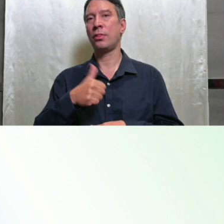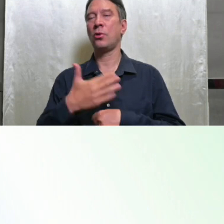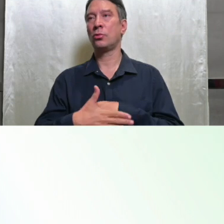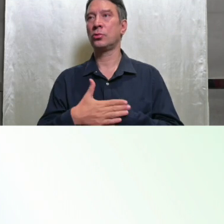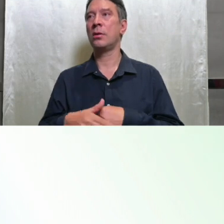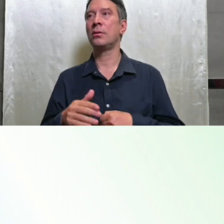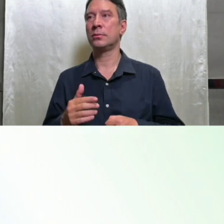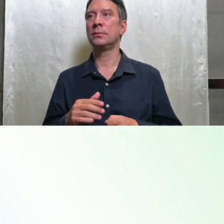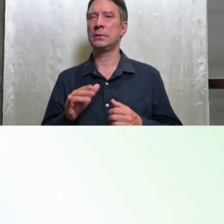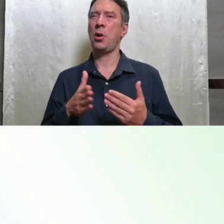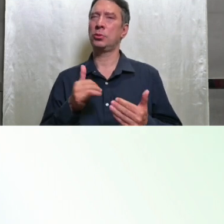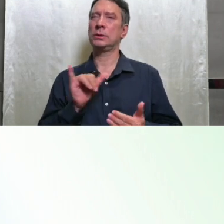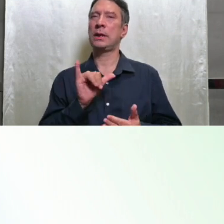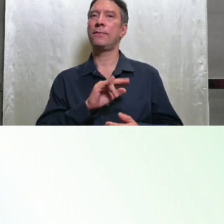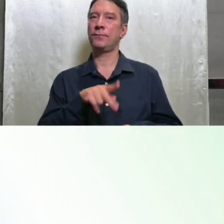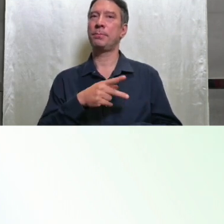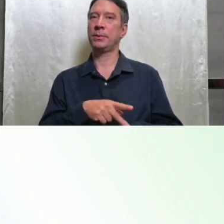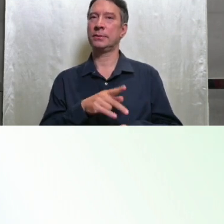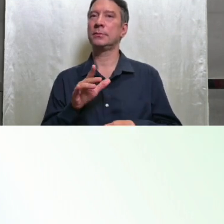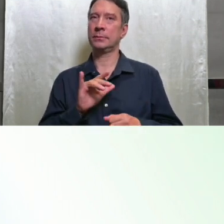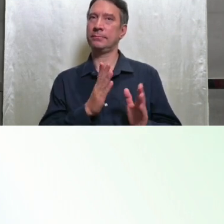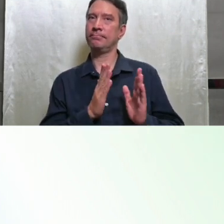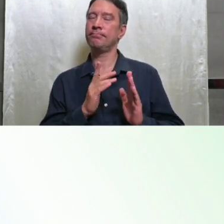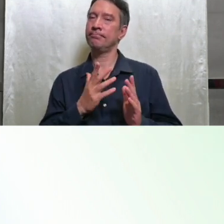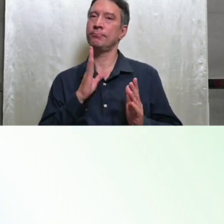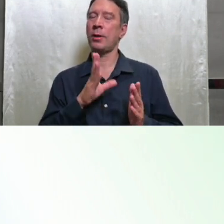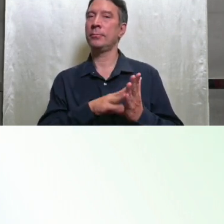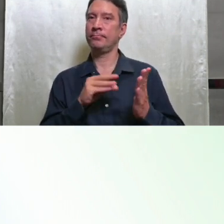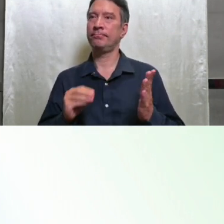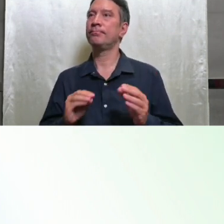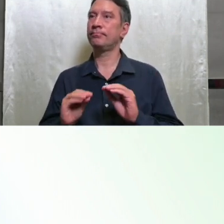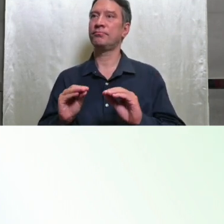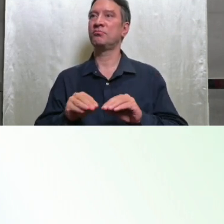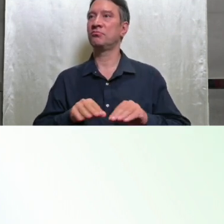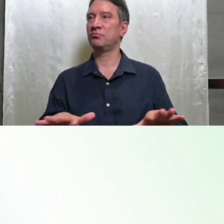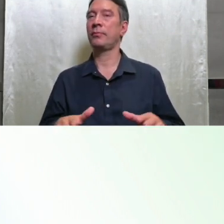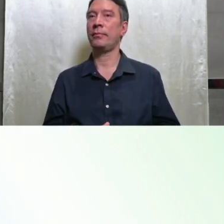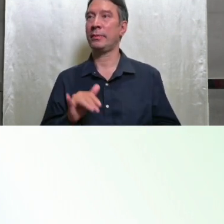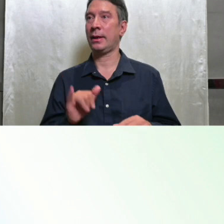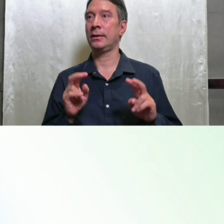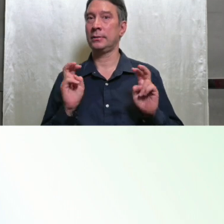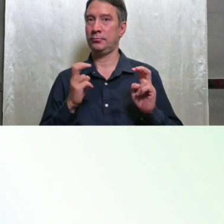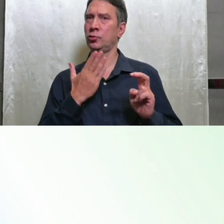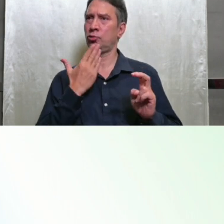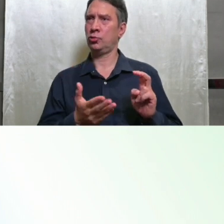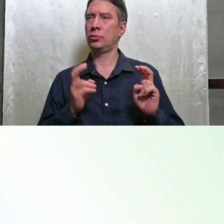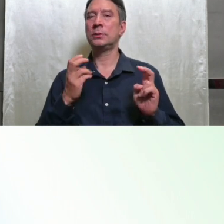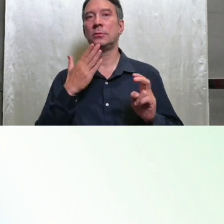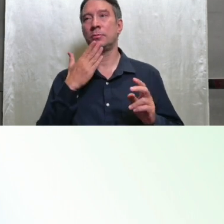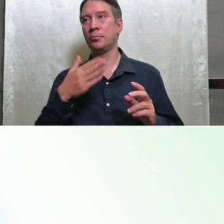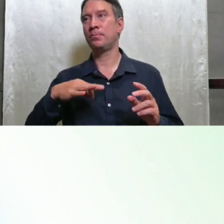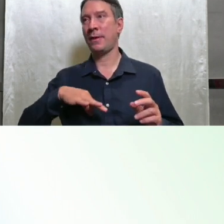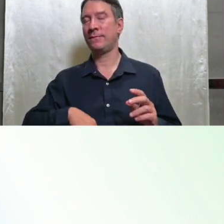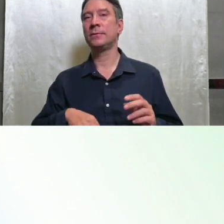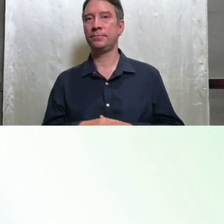Okay, so the beauty about Skills Build is it's product agnostic in a sense, because it's not just really